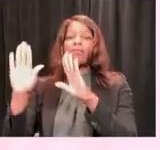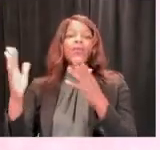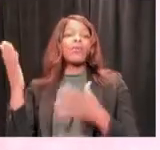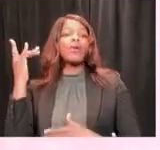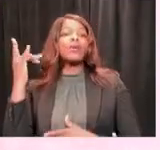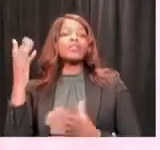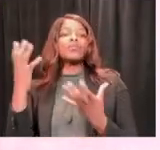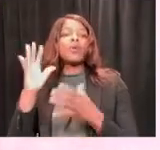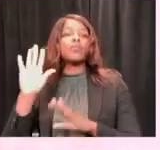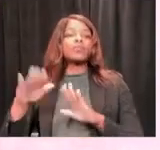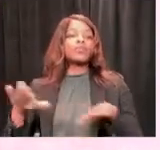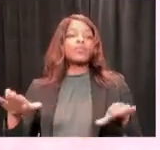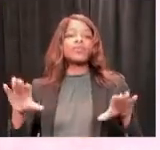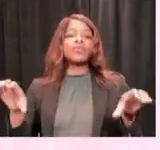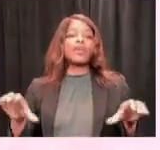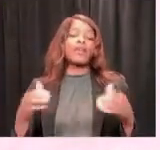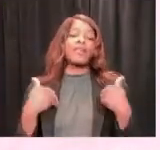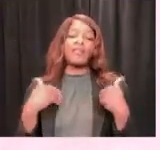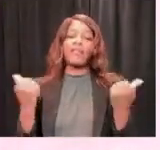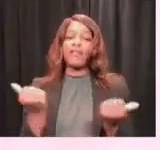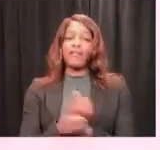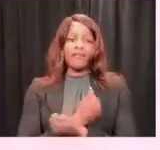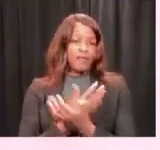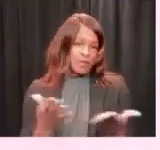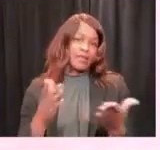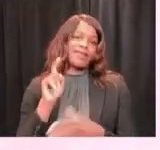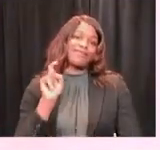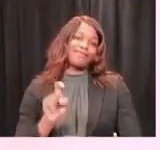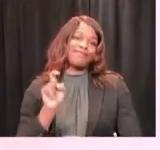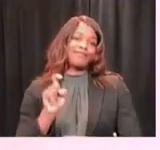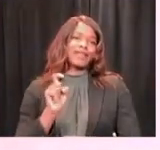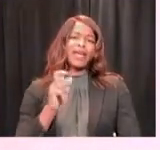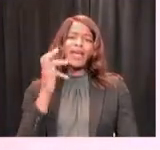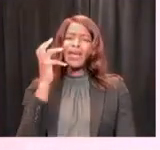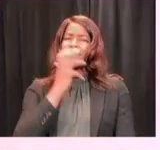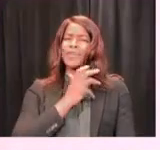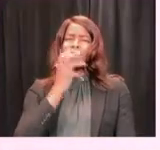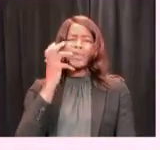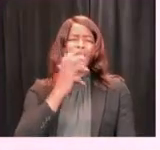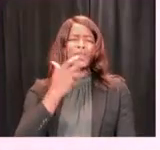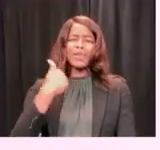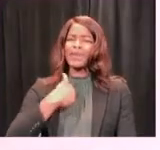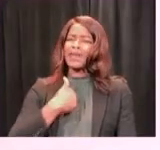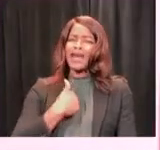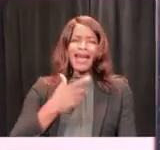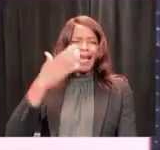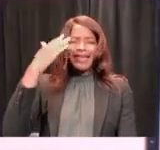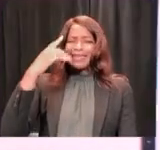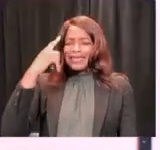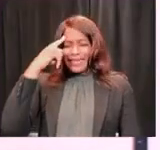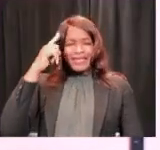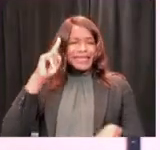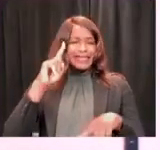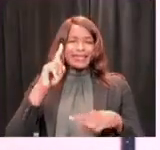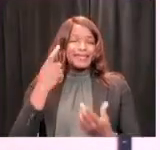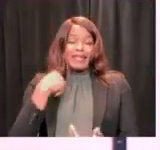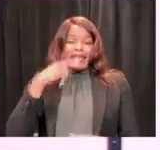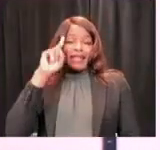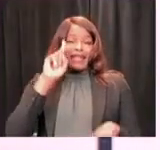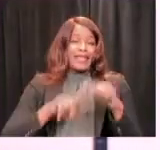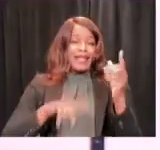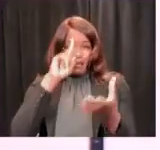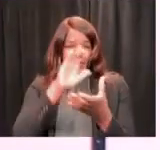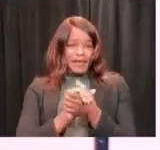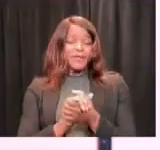needed. And it's amazing to me. It's amazing to me. It marvels to me the amazing impact that mothers have. Whether it's